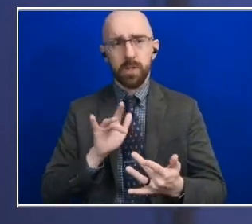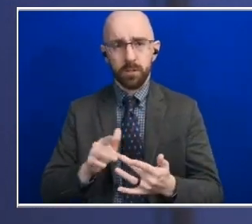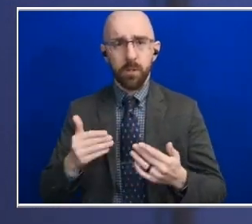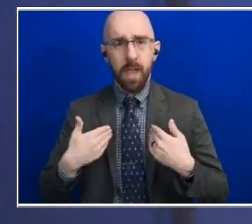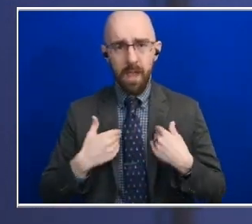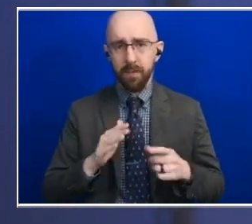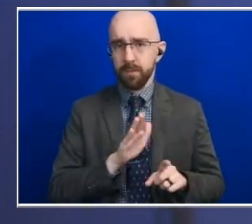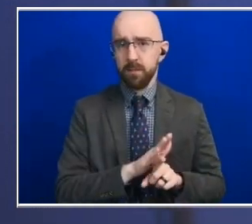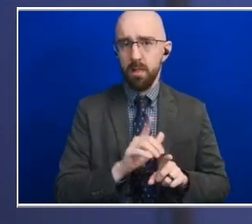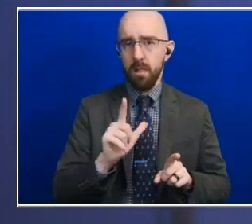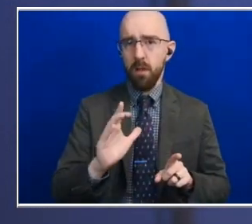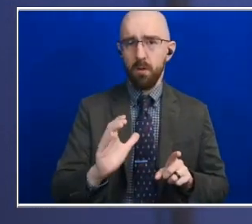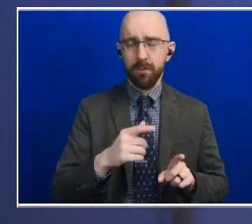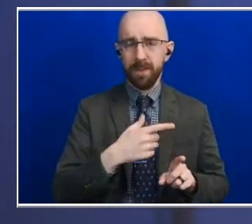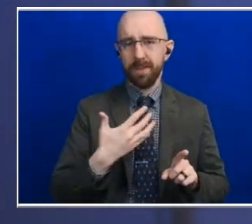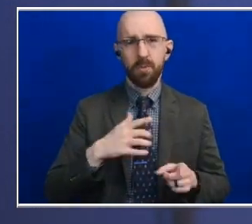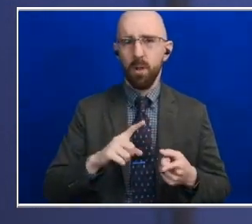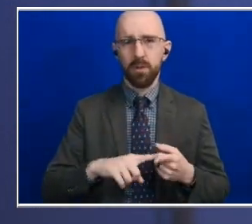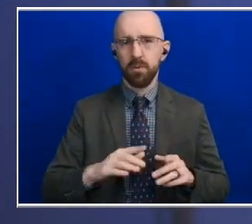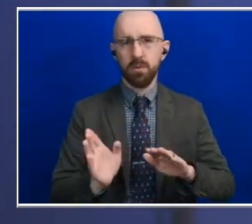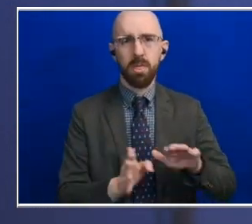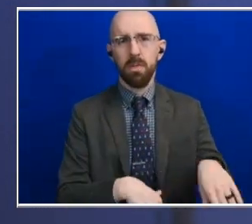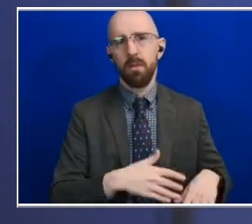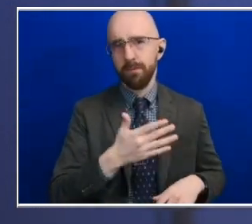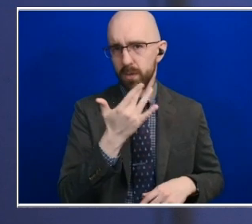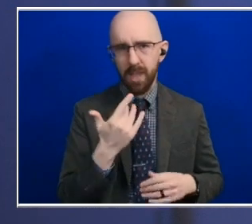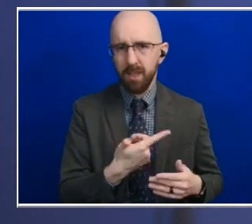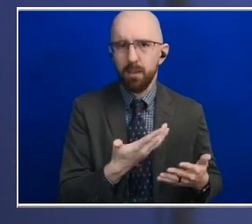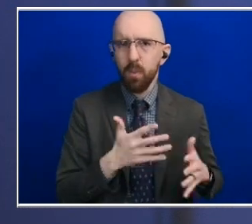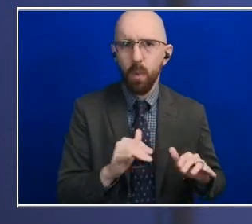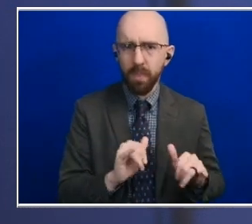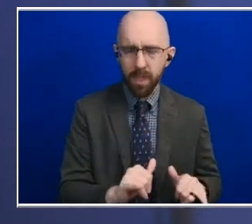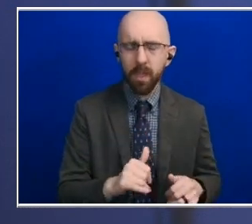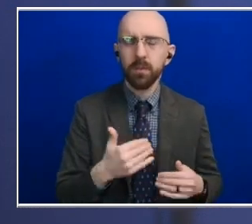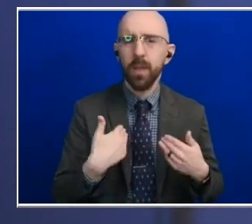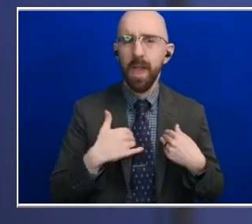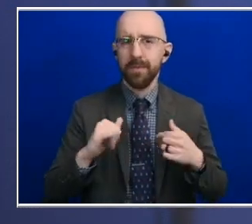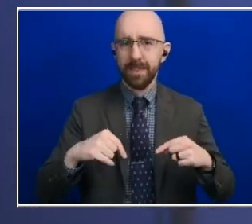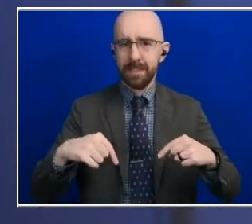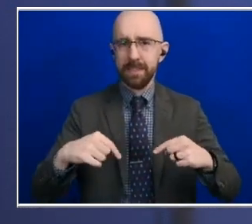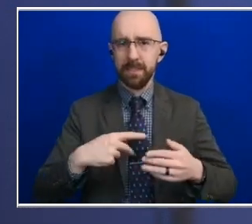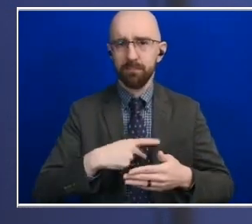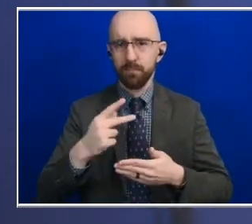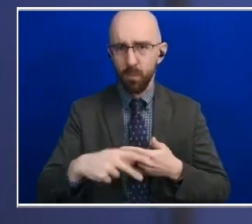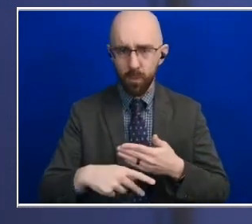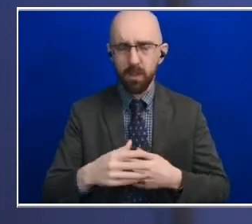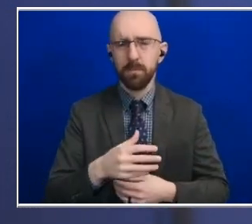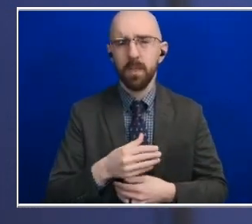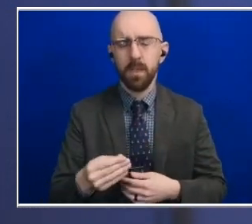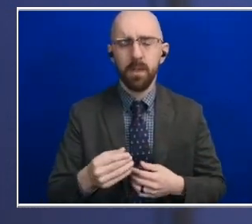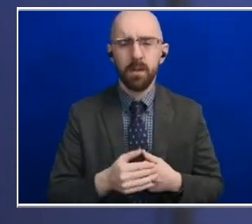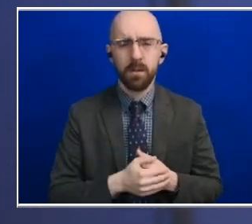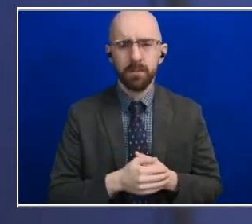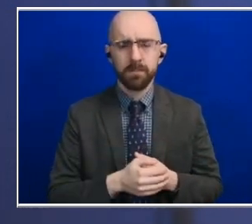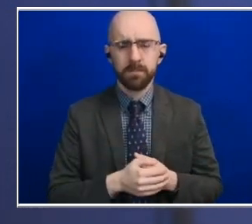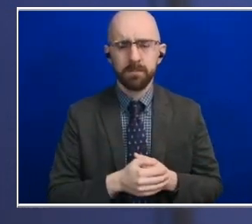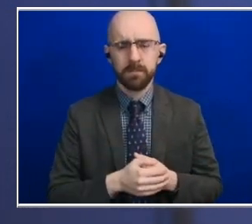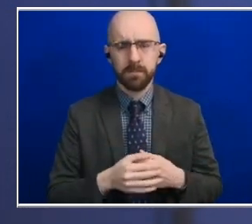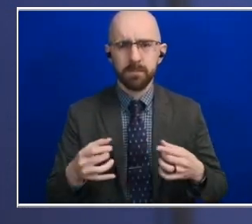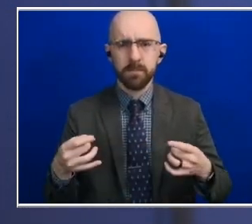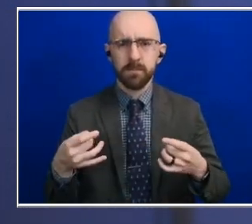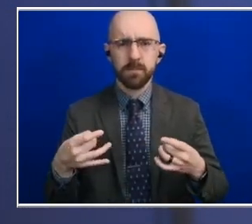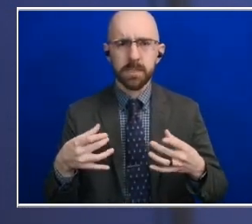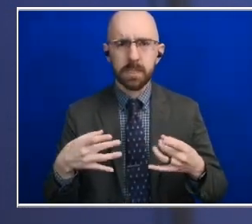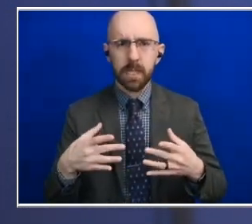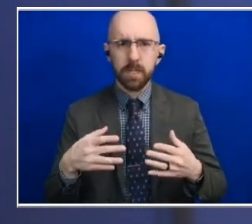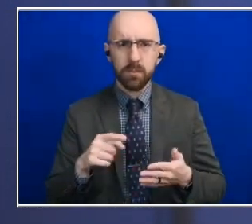they don't want to be forgotten. And so having this program and highlighting the research and the